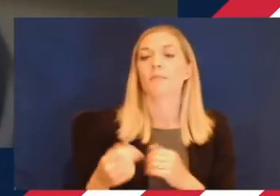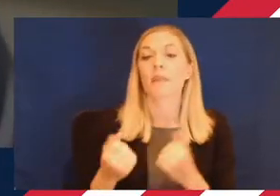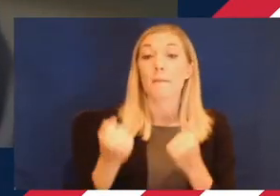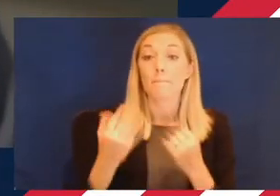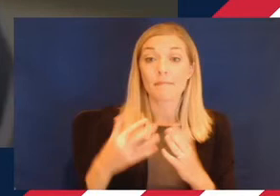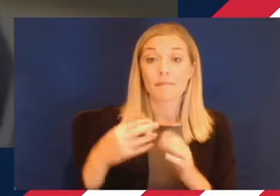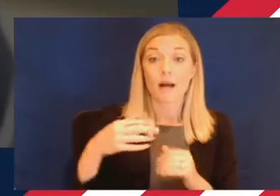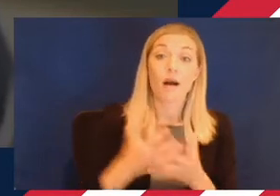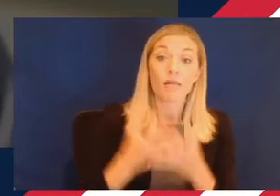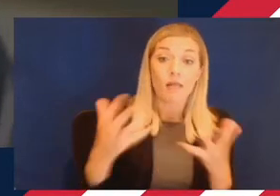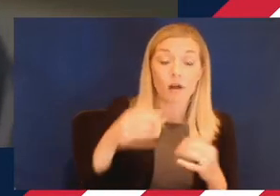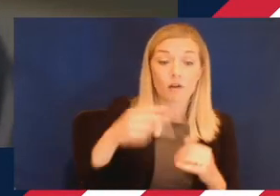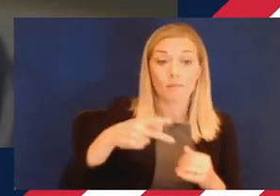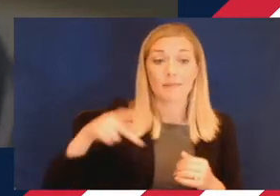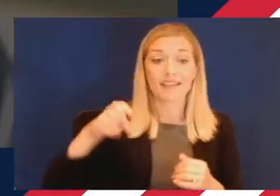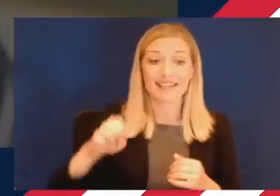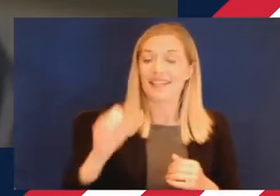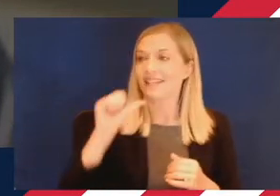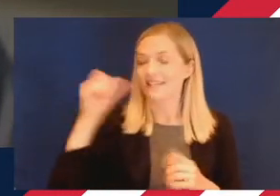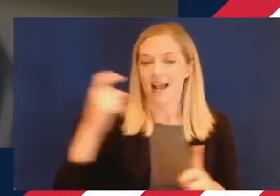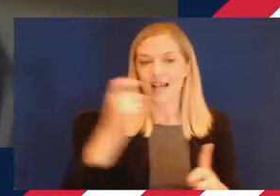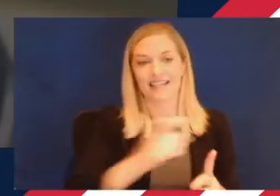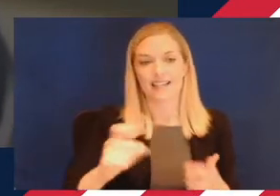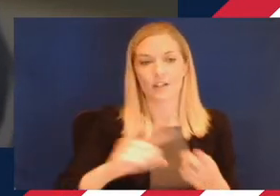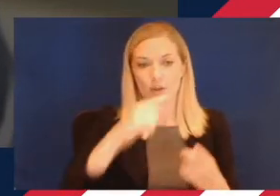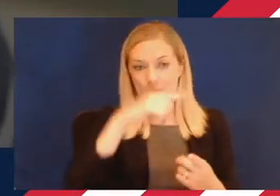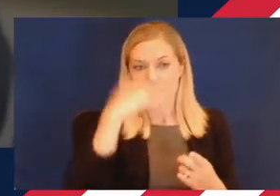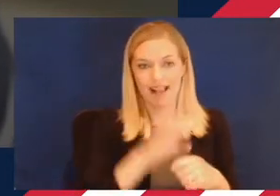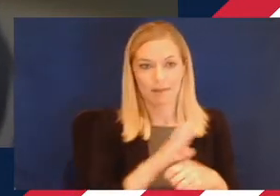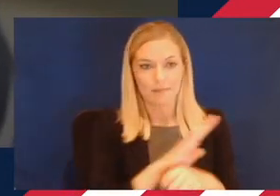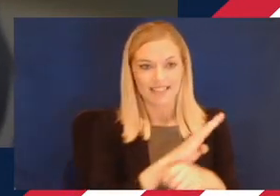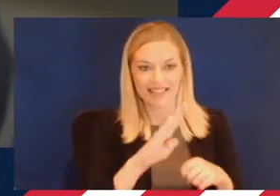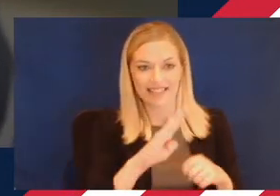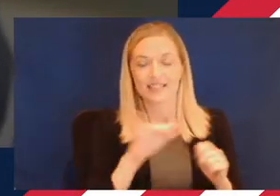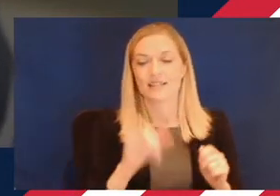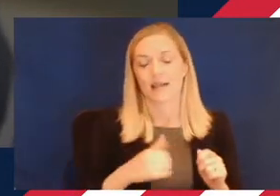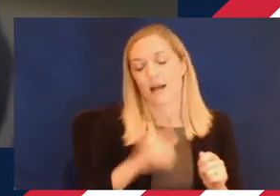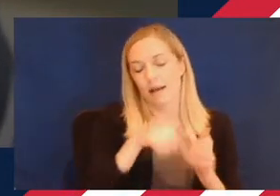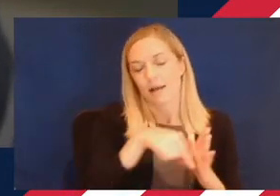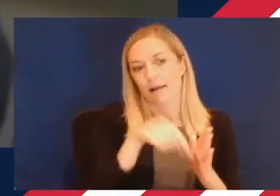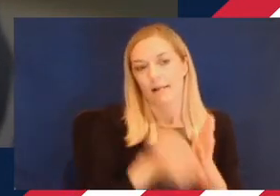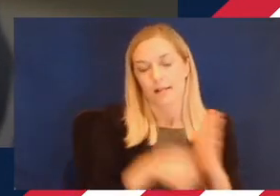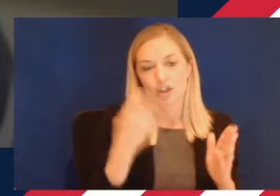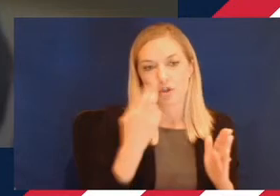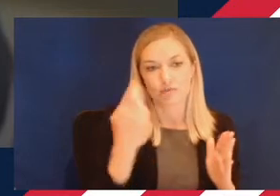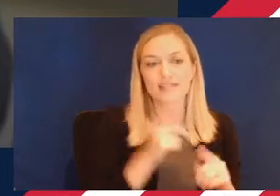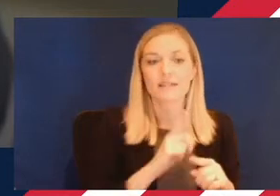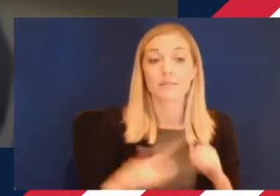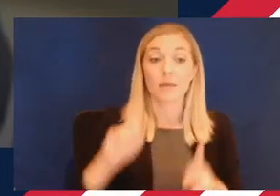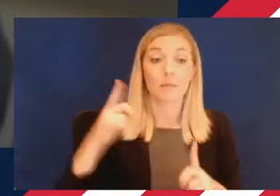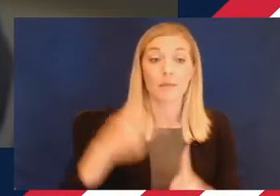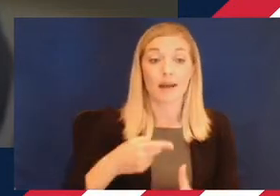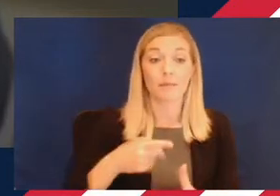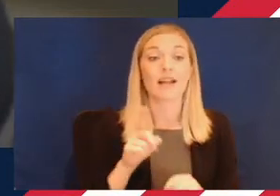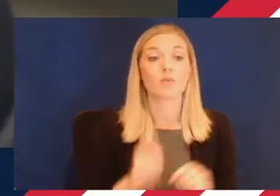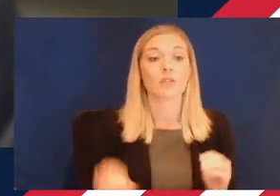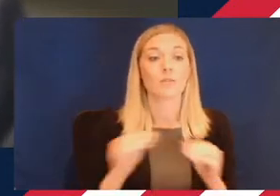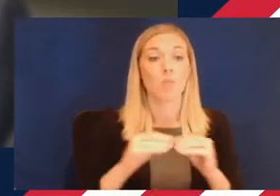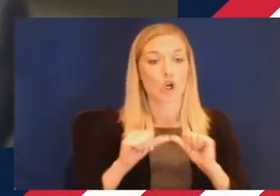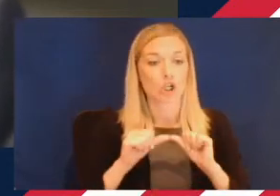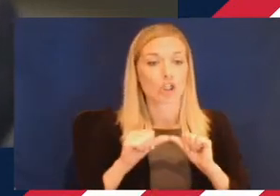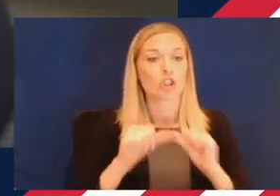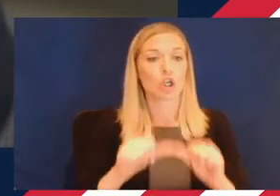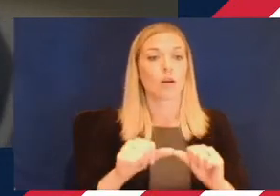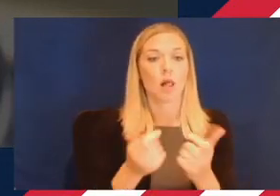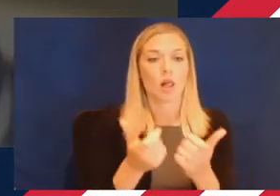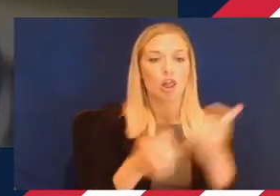I won't get into all the reasons why. I certainly can take that. But the bottom line is we need more durable, larger, and more credit-worthy businesses.